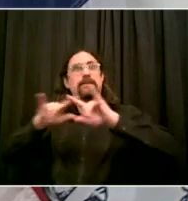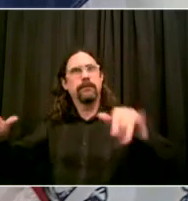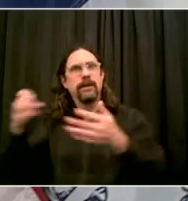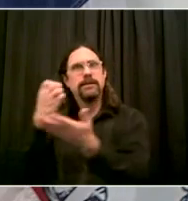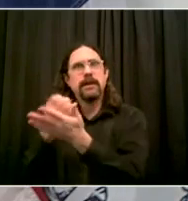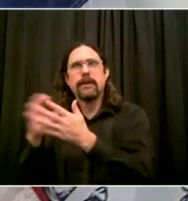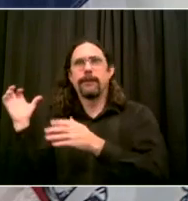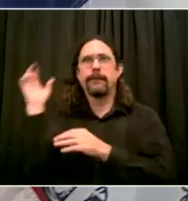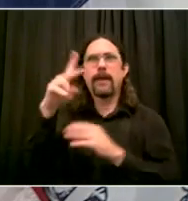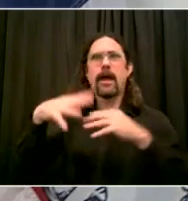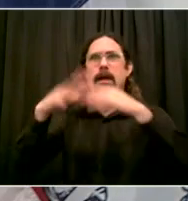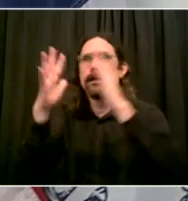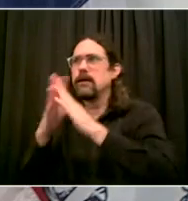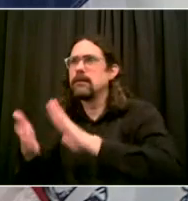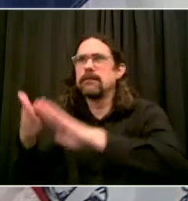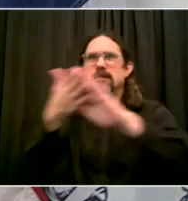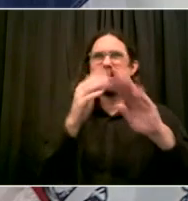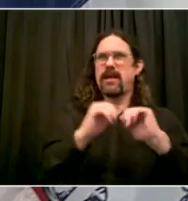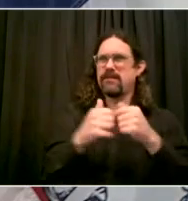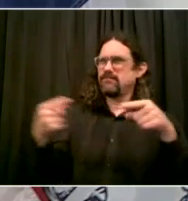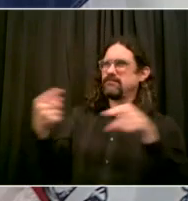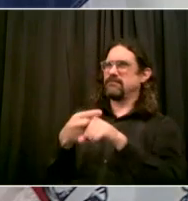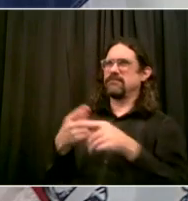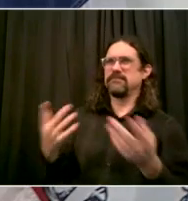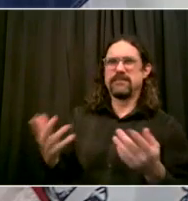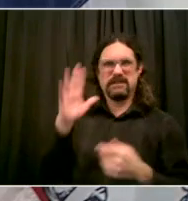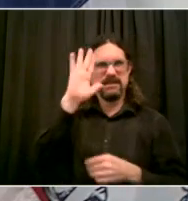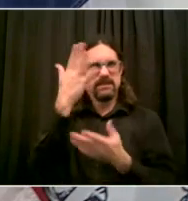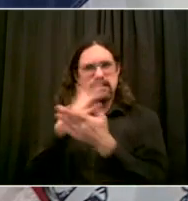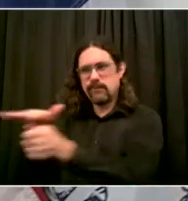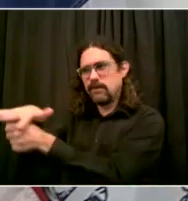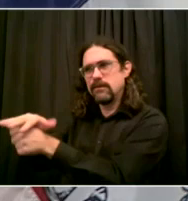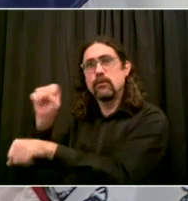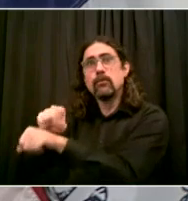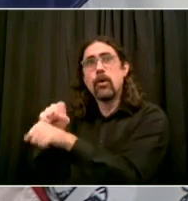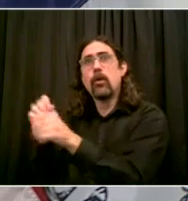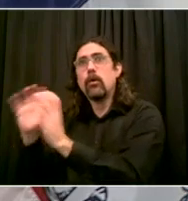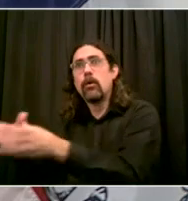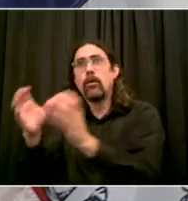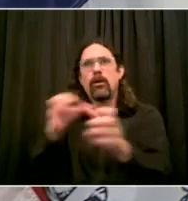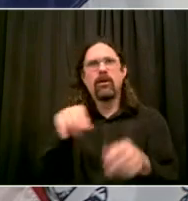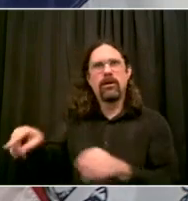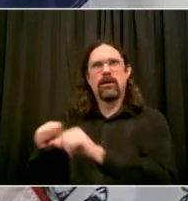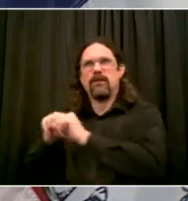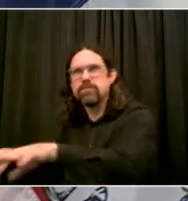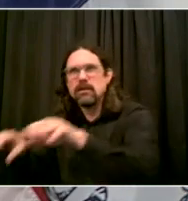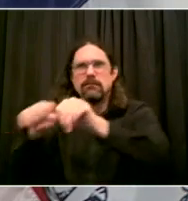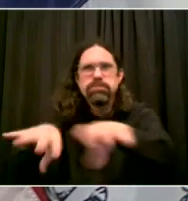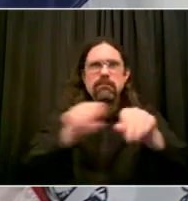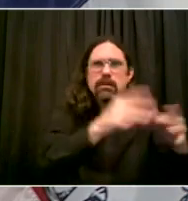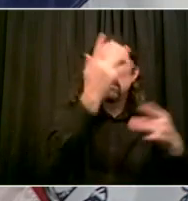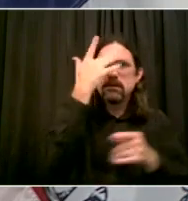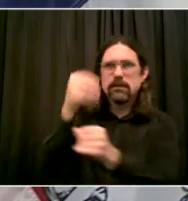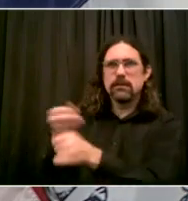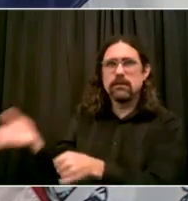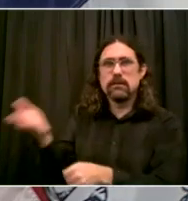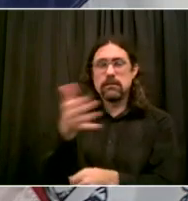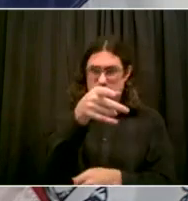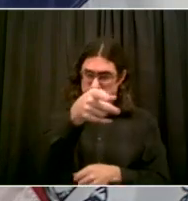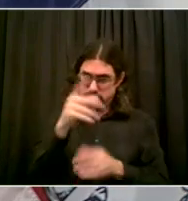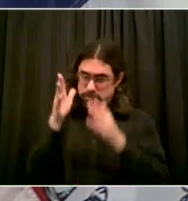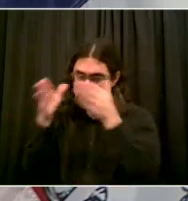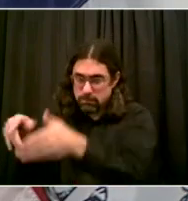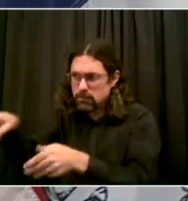clusters that are being found at offices and construction sites and things of that nature? Yeah, again,